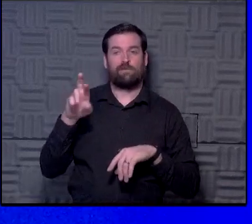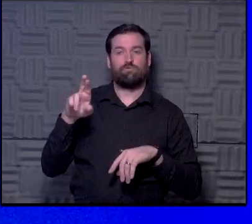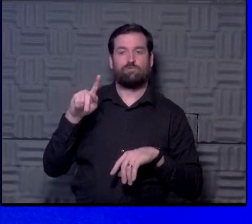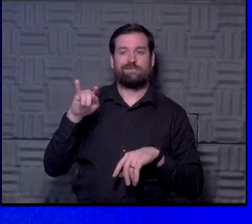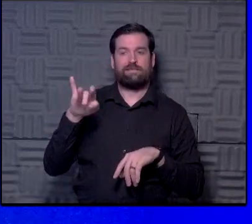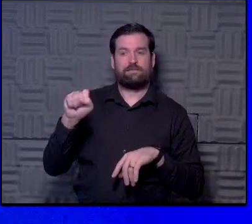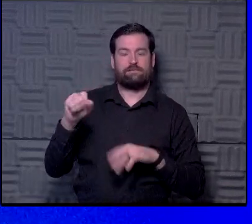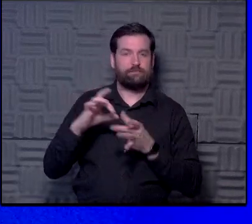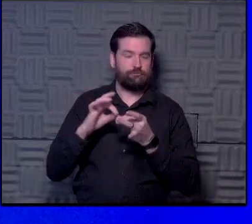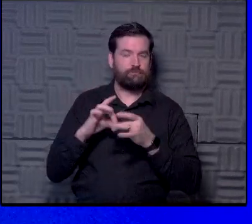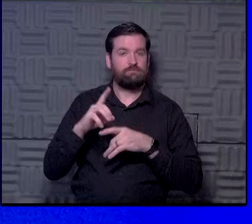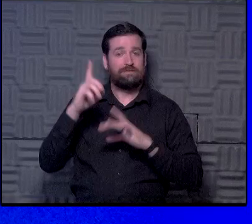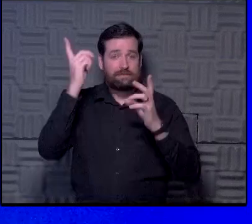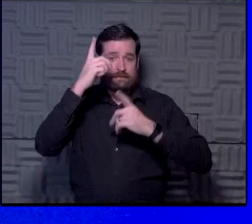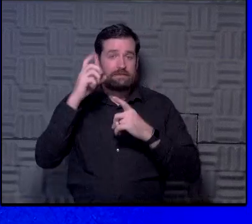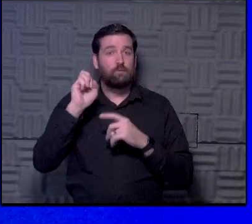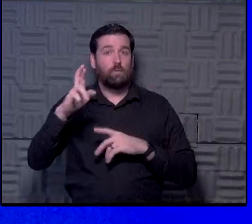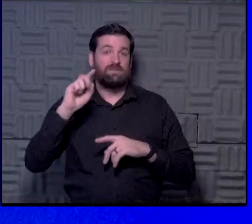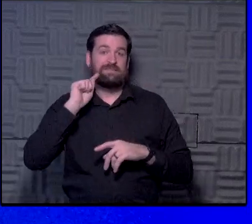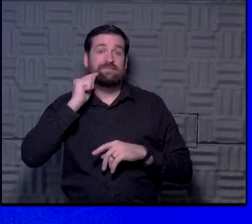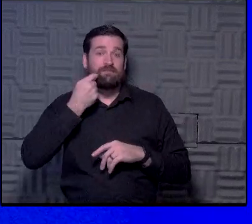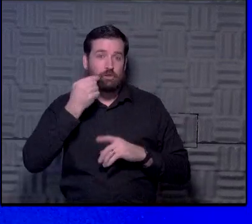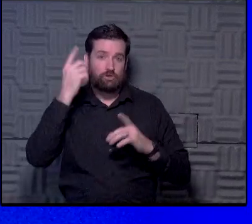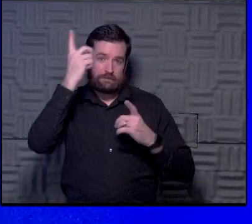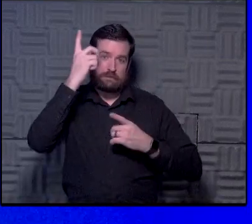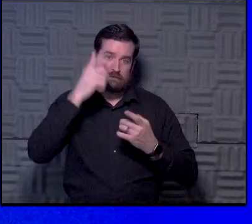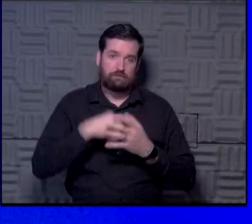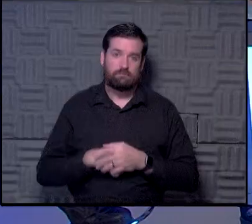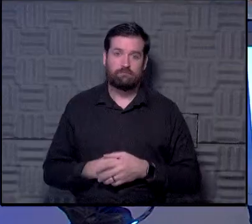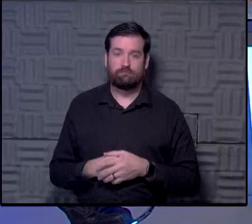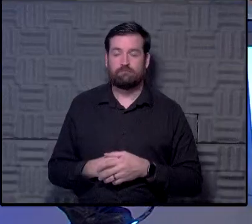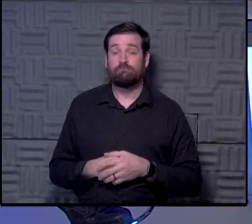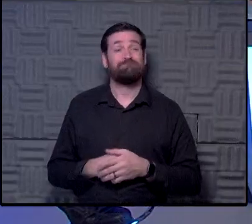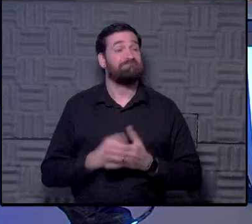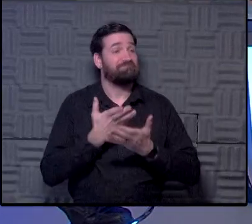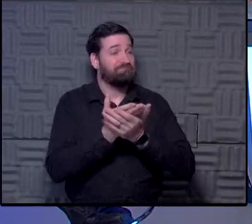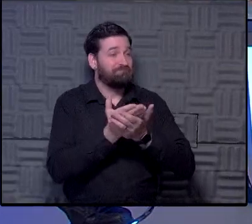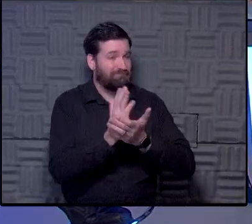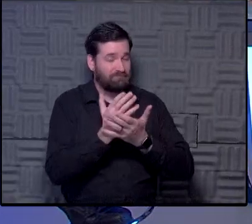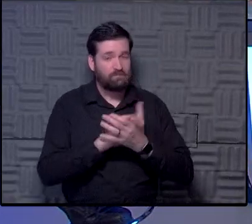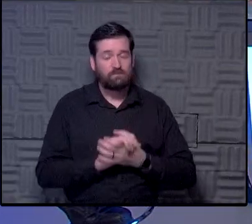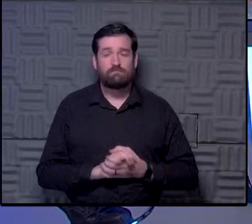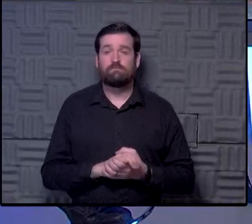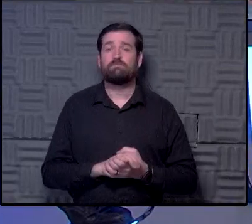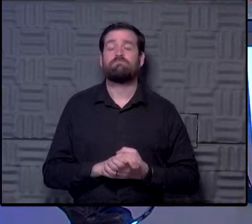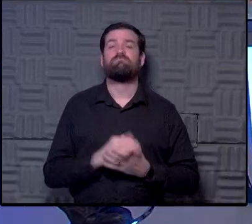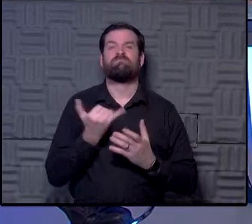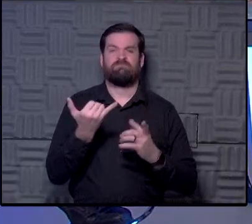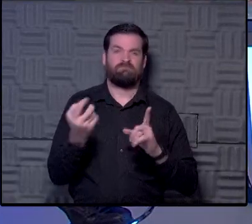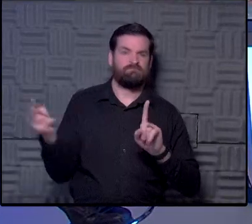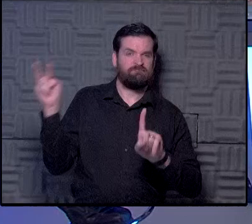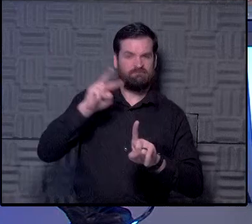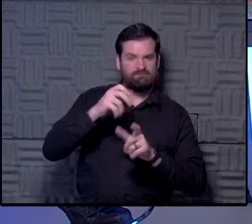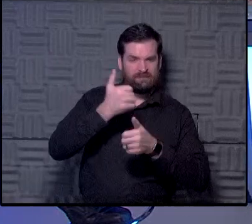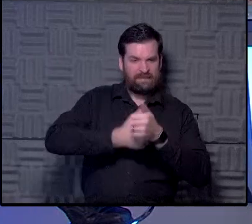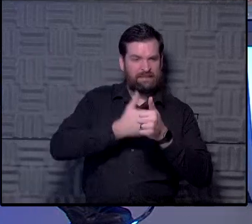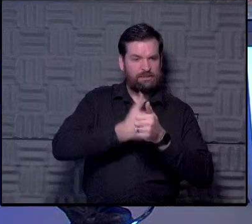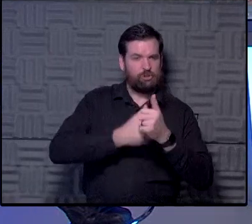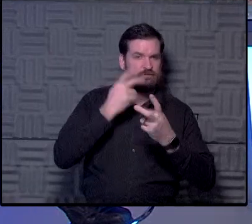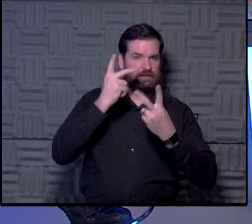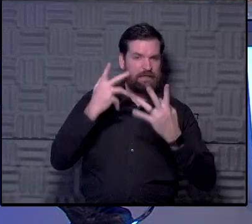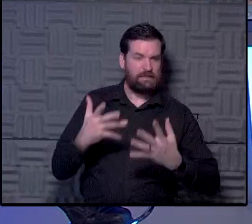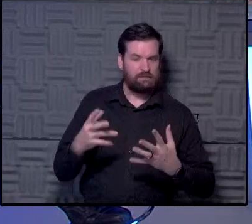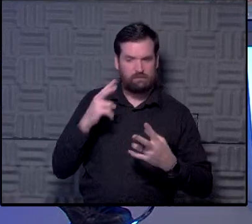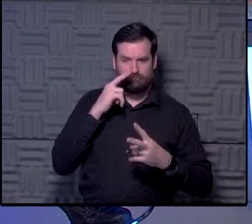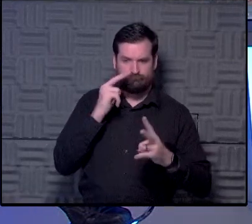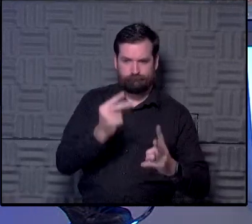said, disease and especially severe disease. All right. Well, let's circle back to each of our guests as we look